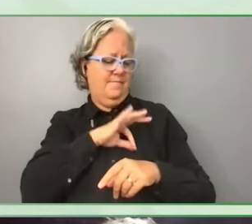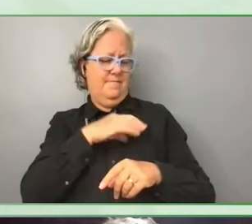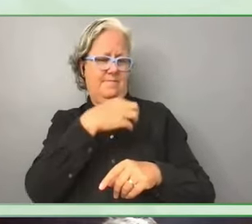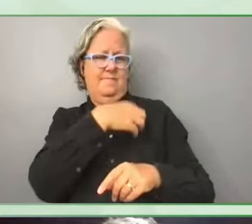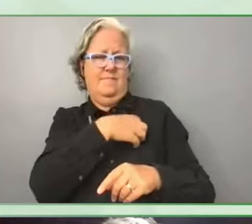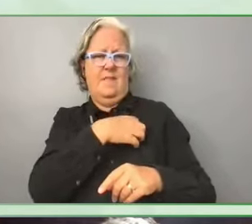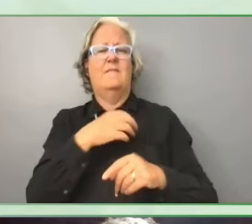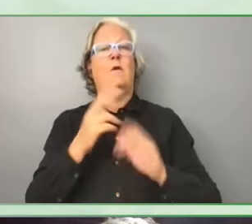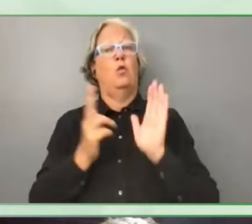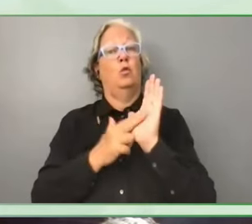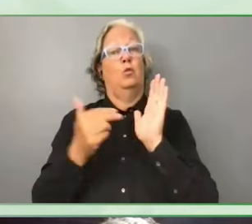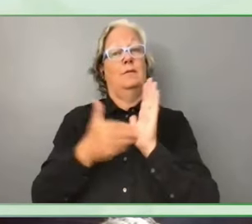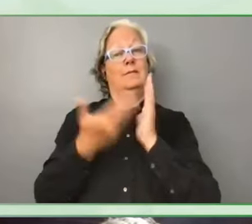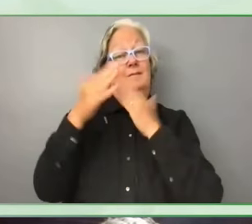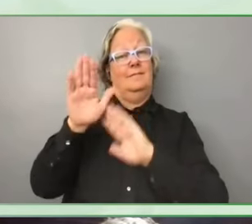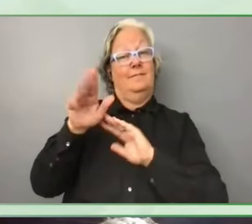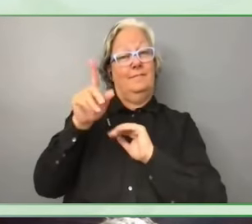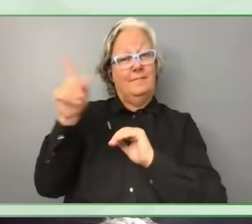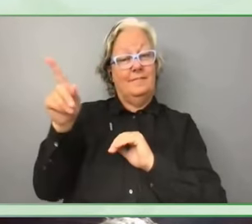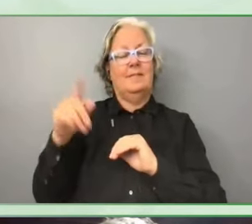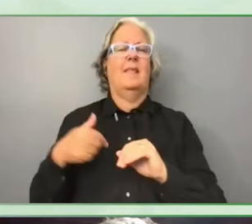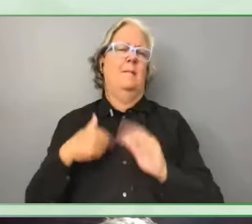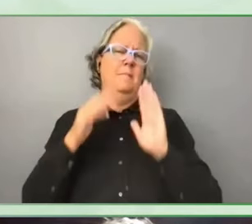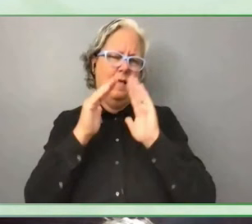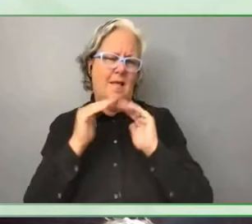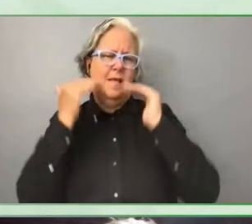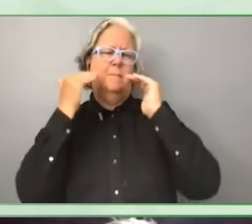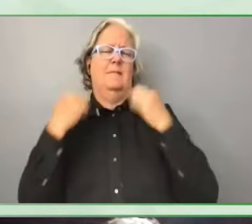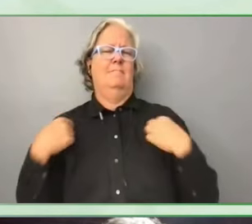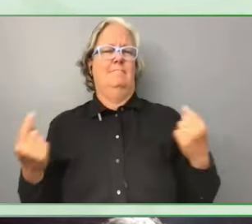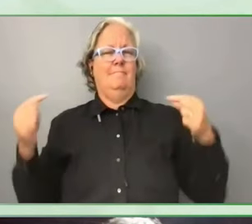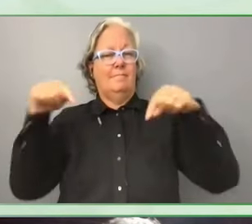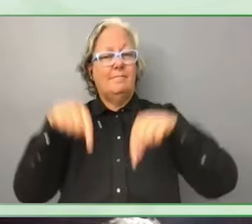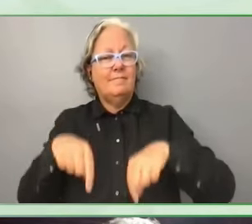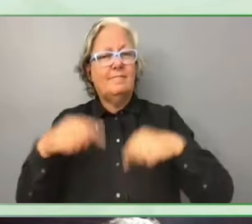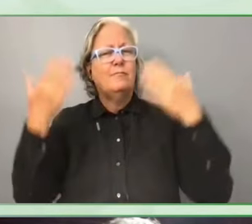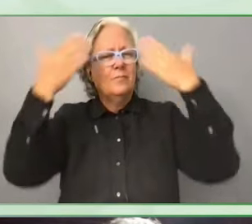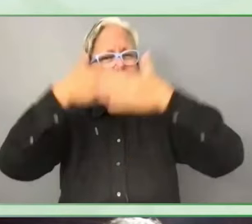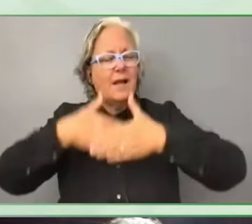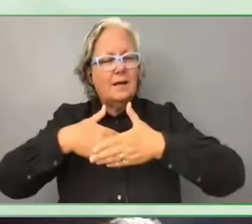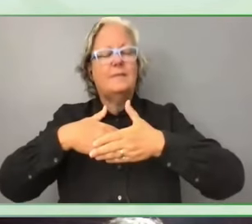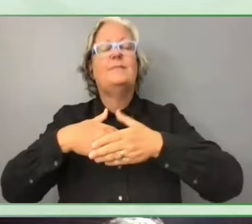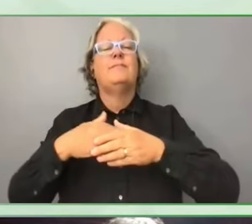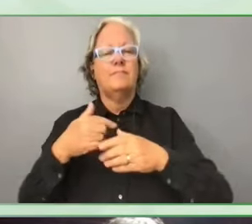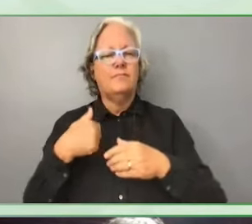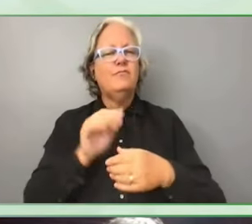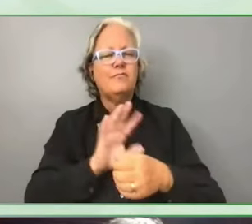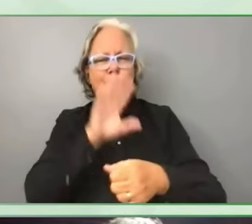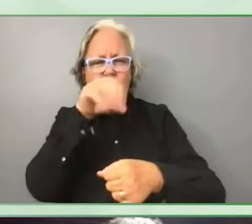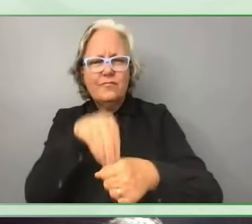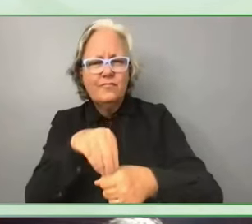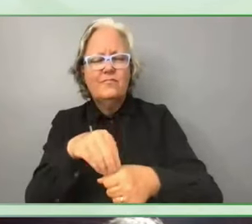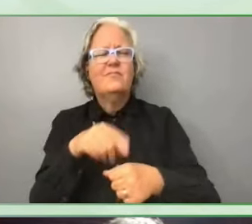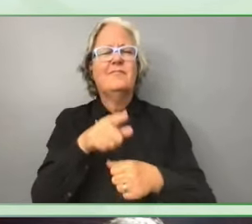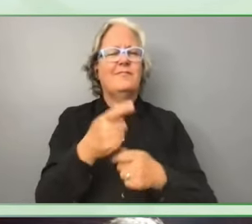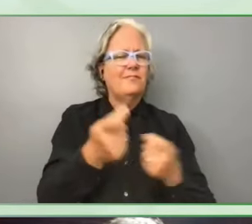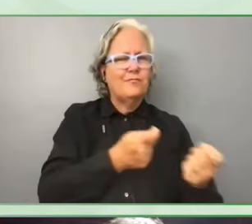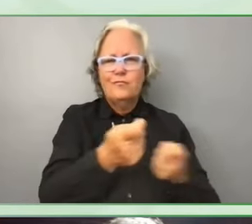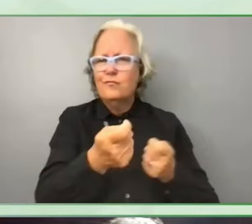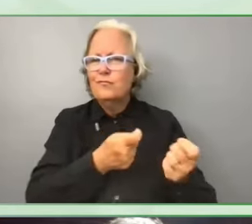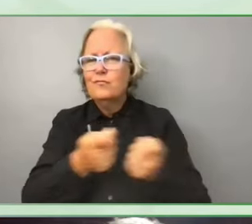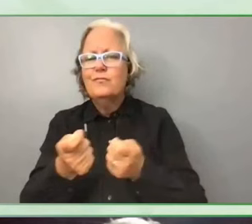And I'm very pleased to be here this evening to participate in this session and